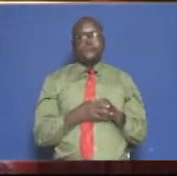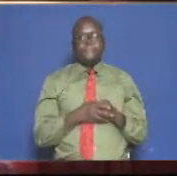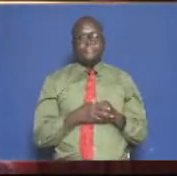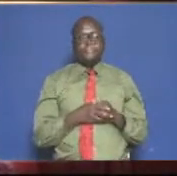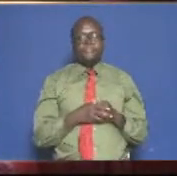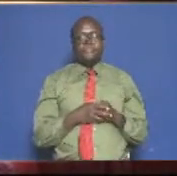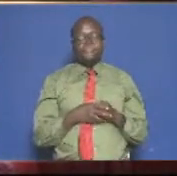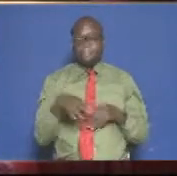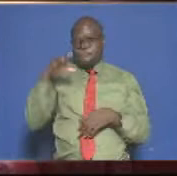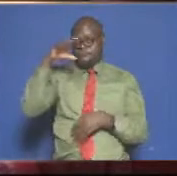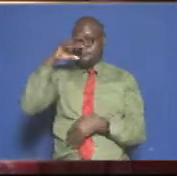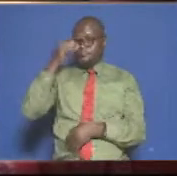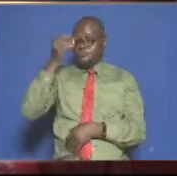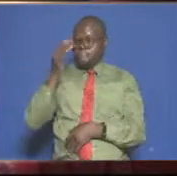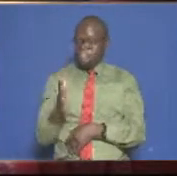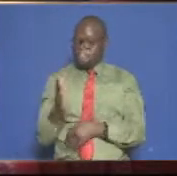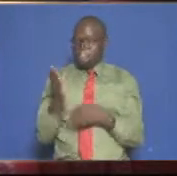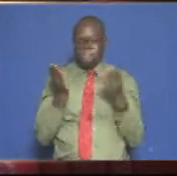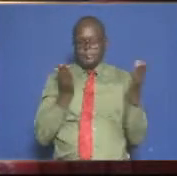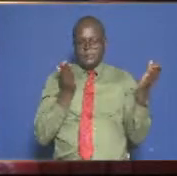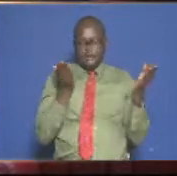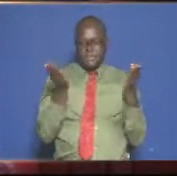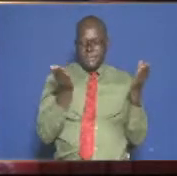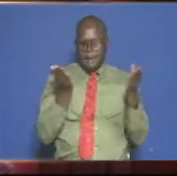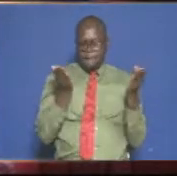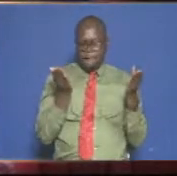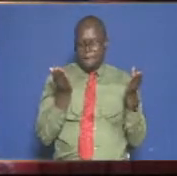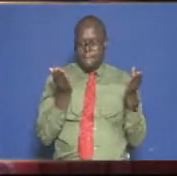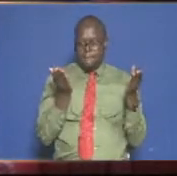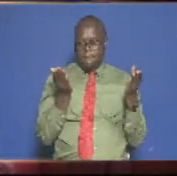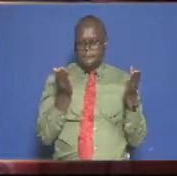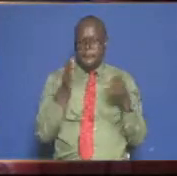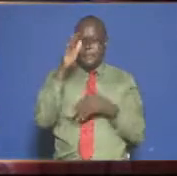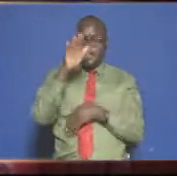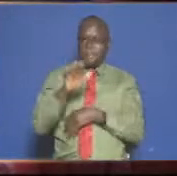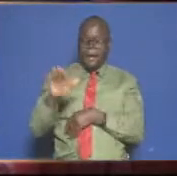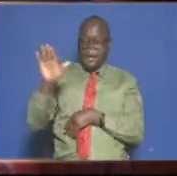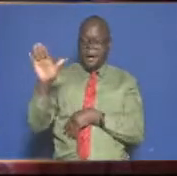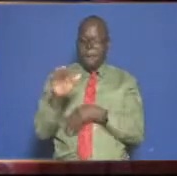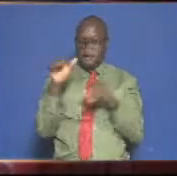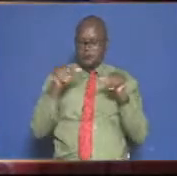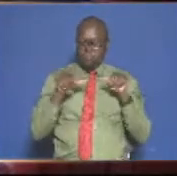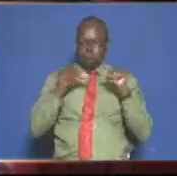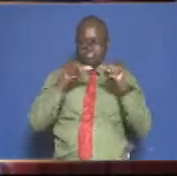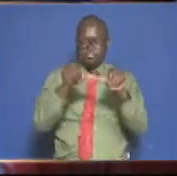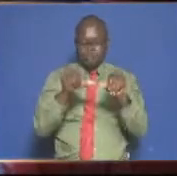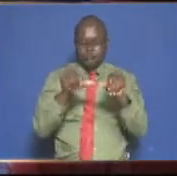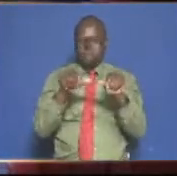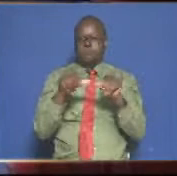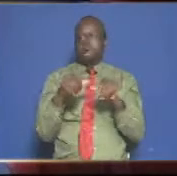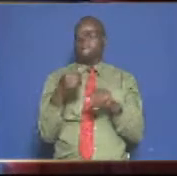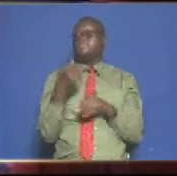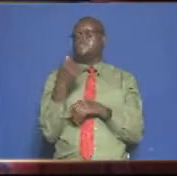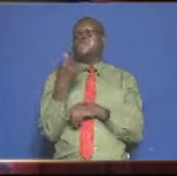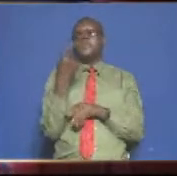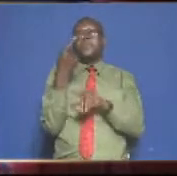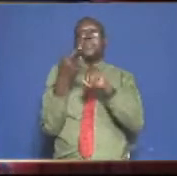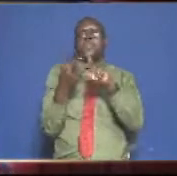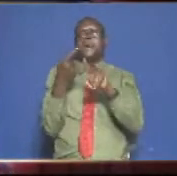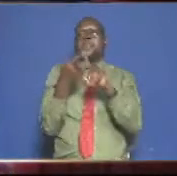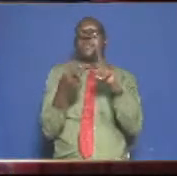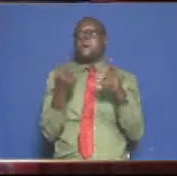And Mr. Speaker, he served in this House continuously for 3 consecutive